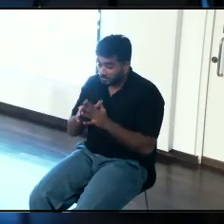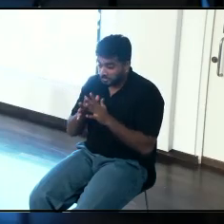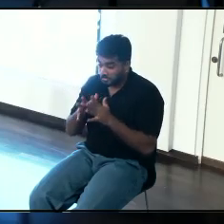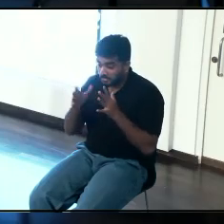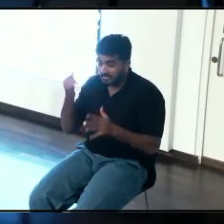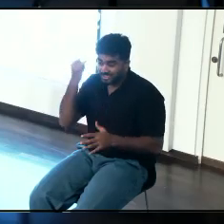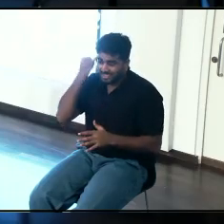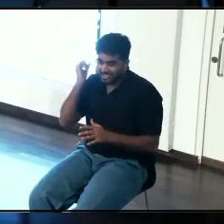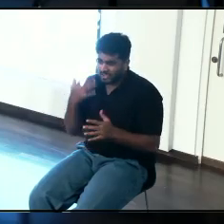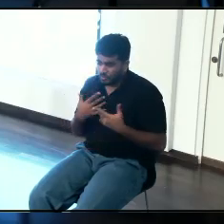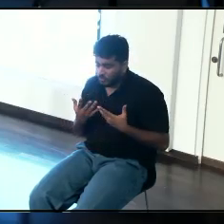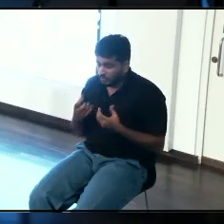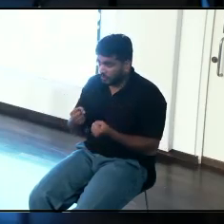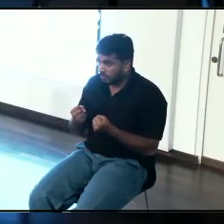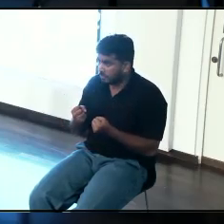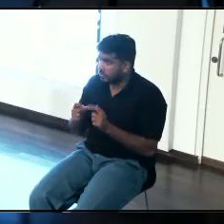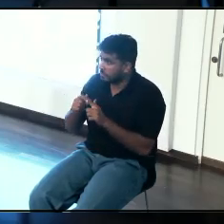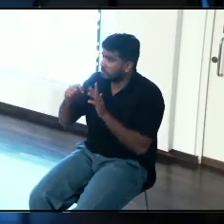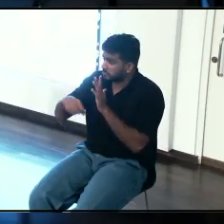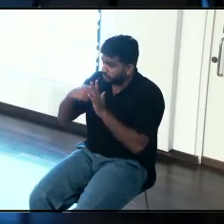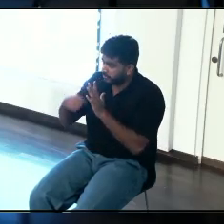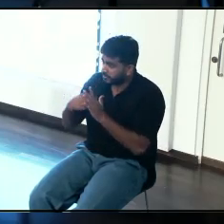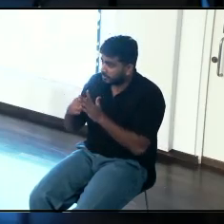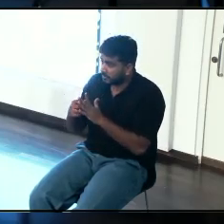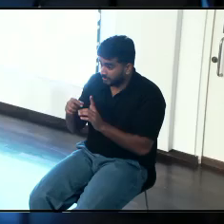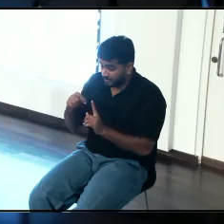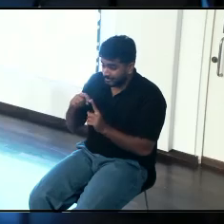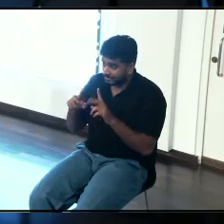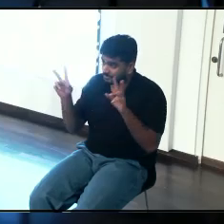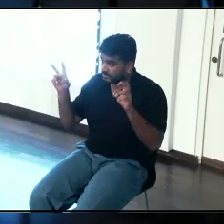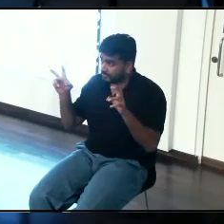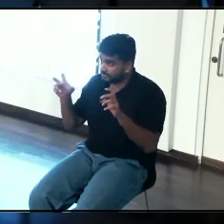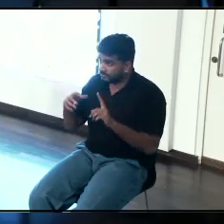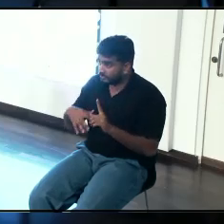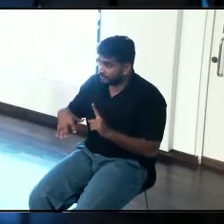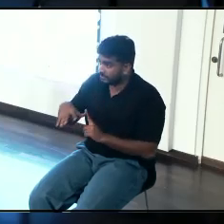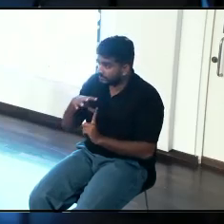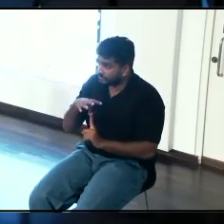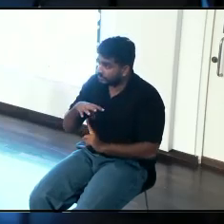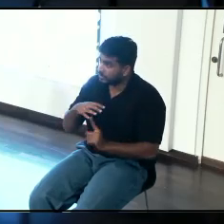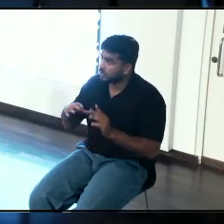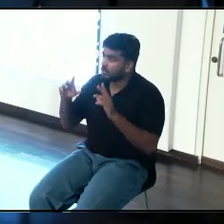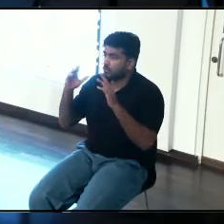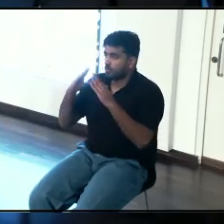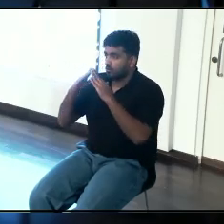of wanting to do a project that revolved around the topic of home.